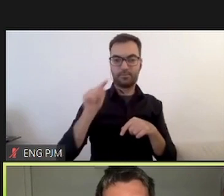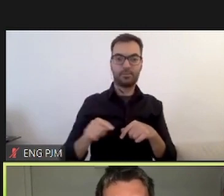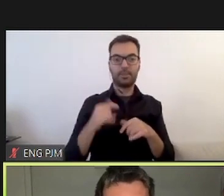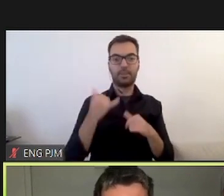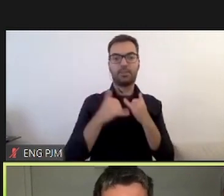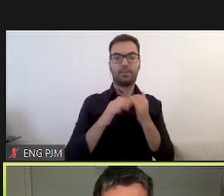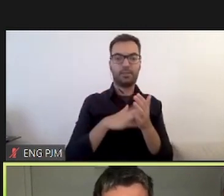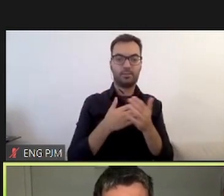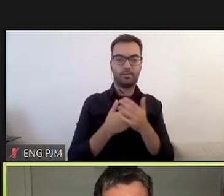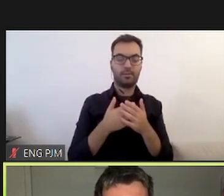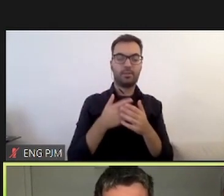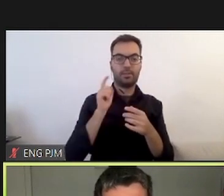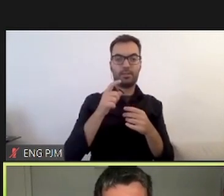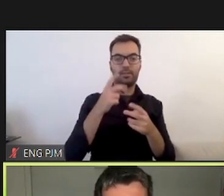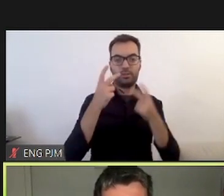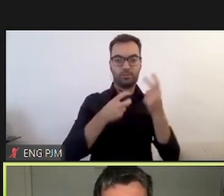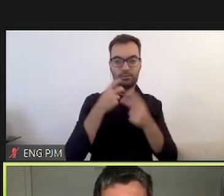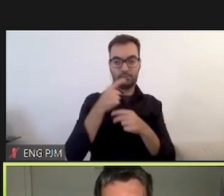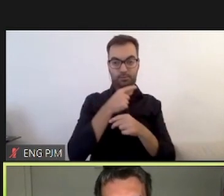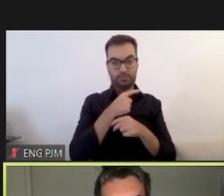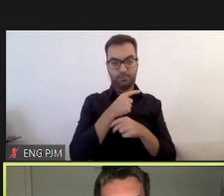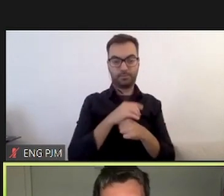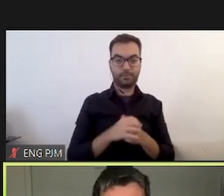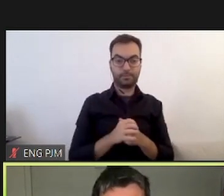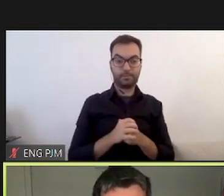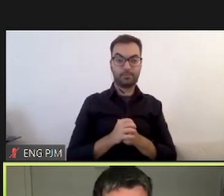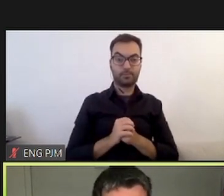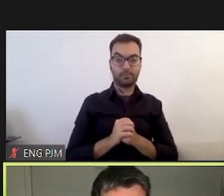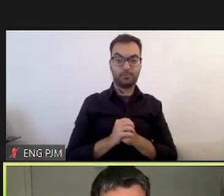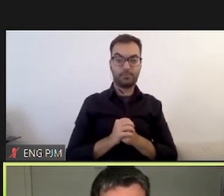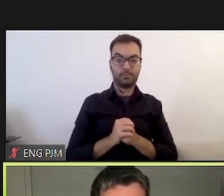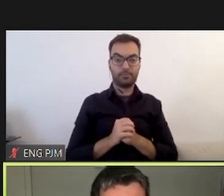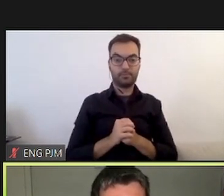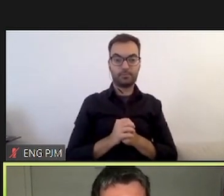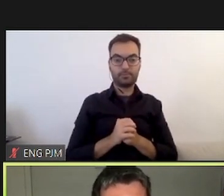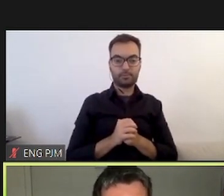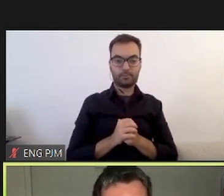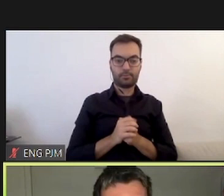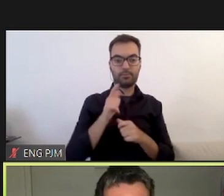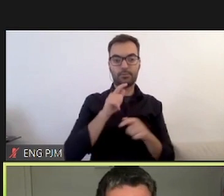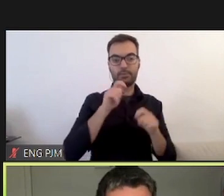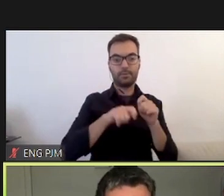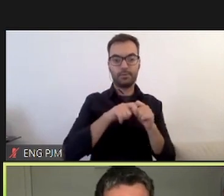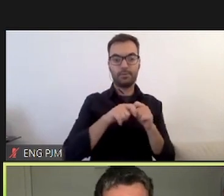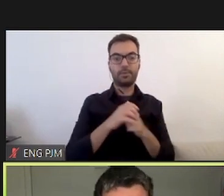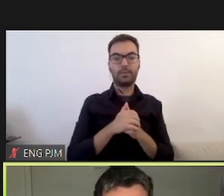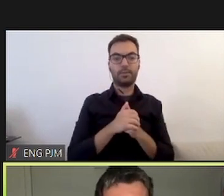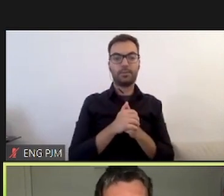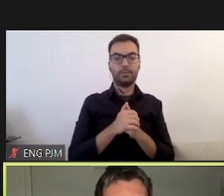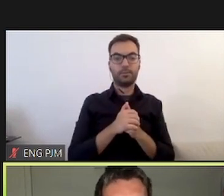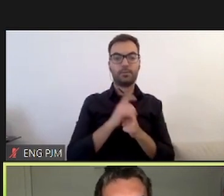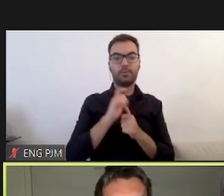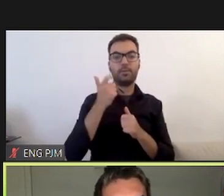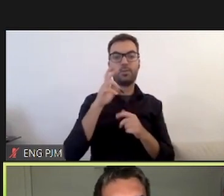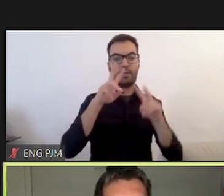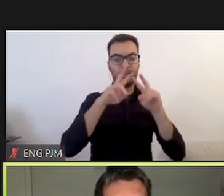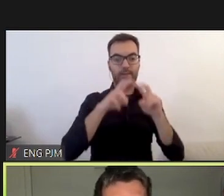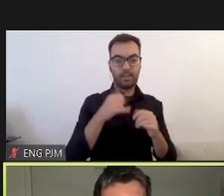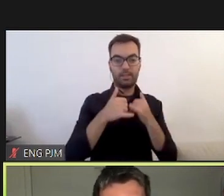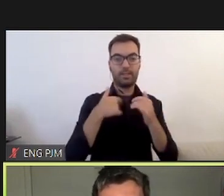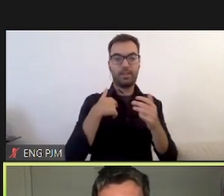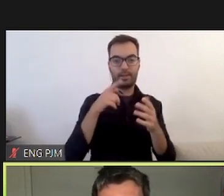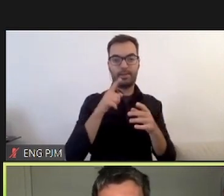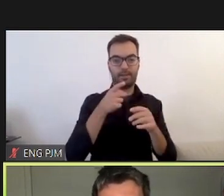I'm having a search icon here, I need to verify what the screen reader will announce when I enter